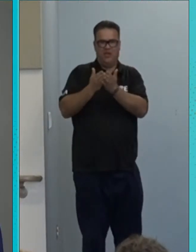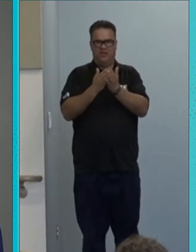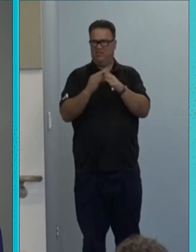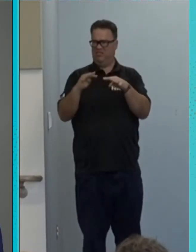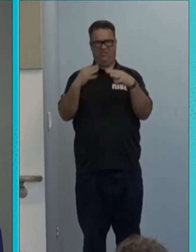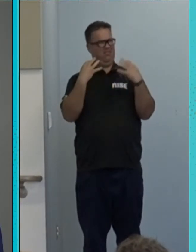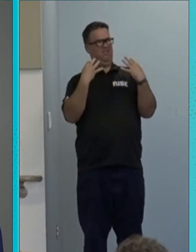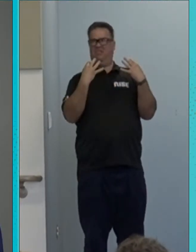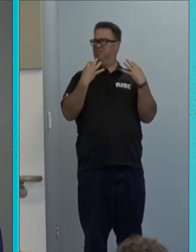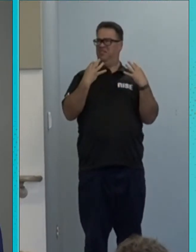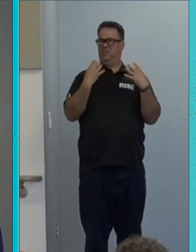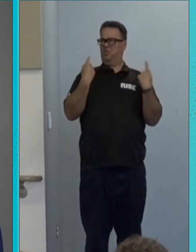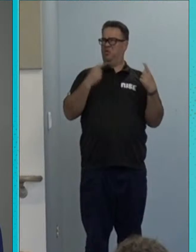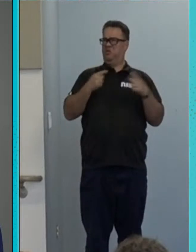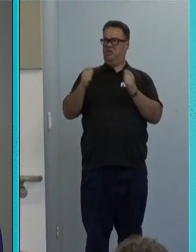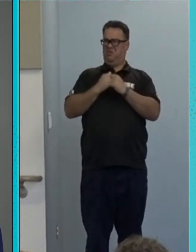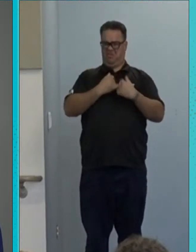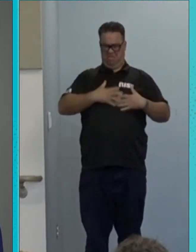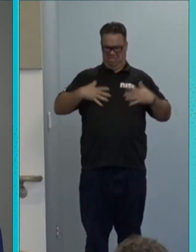of wondering where they were going.